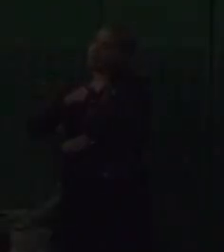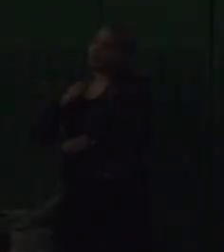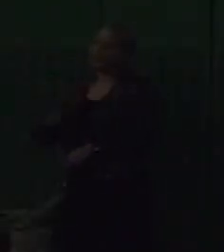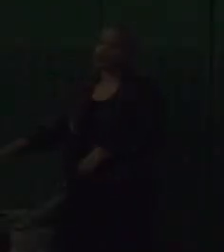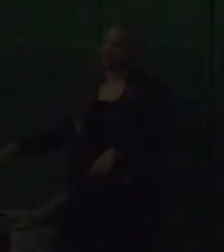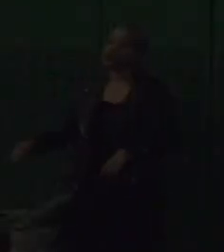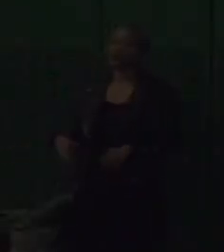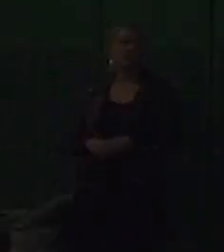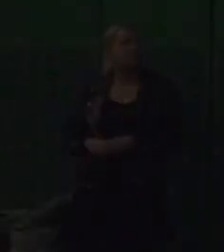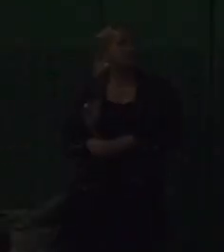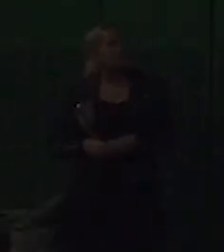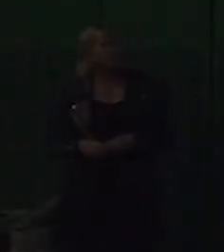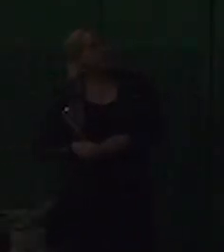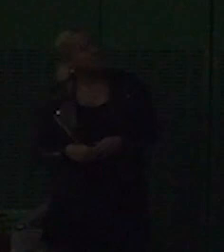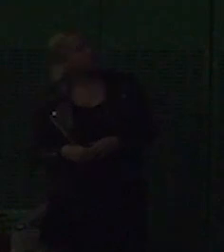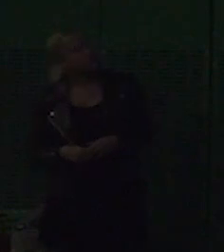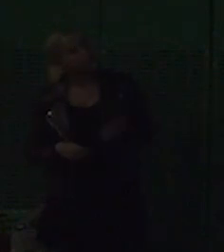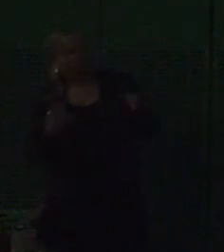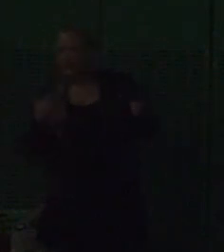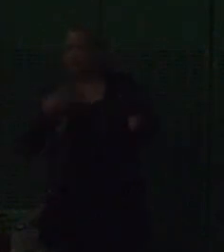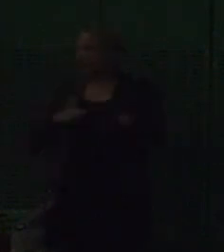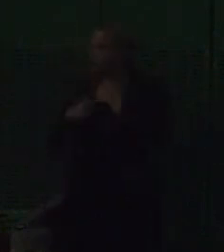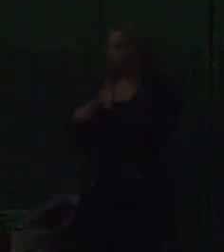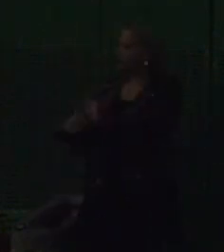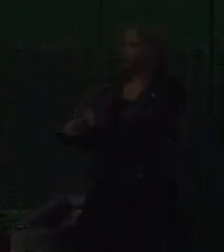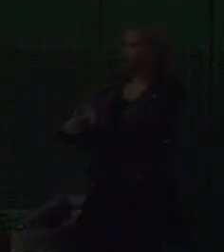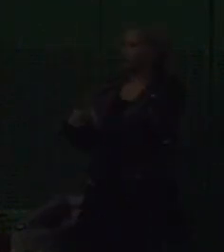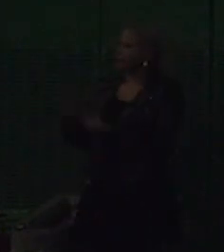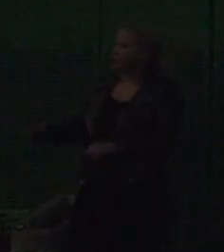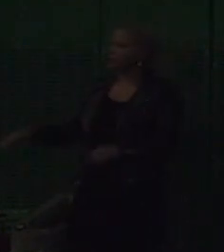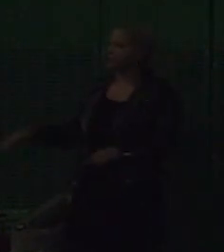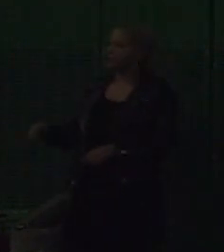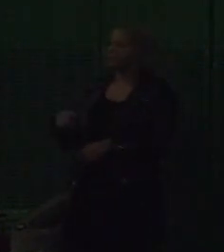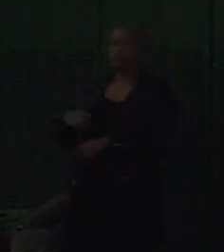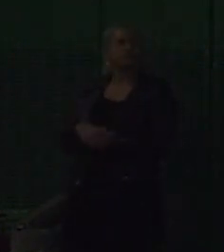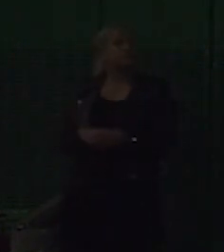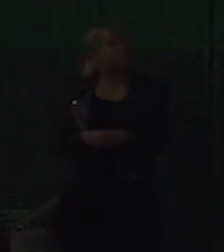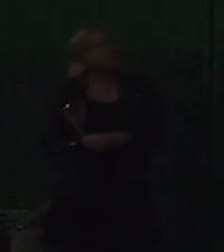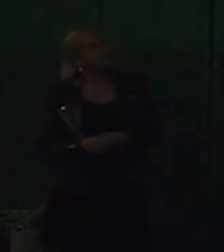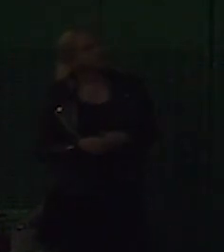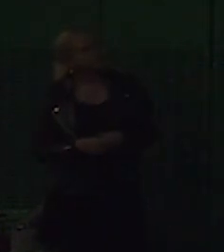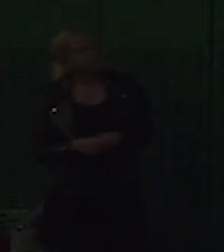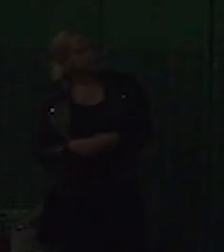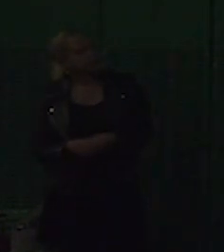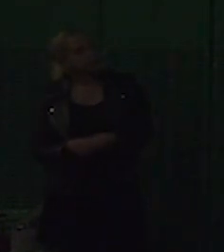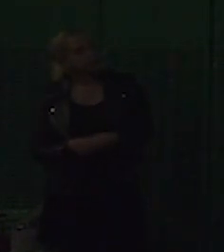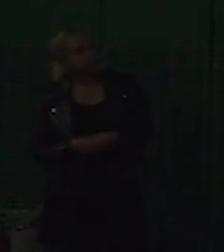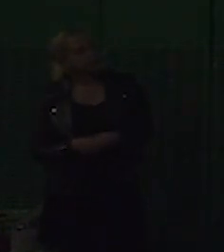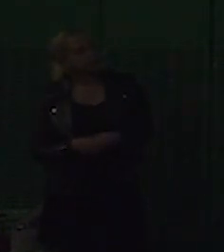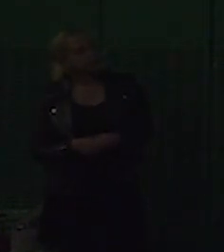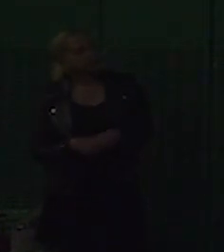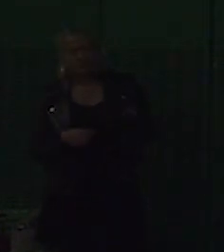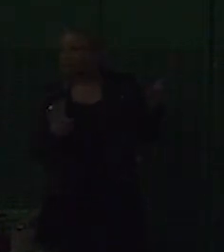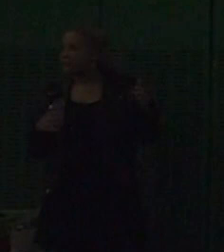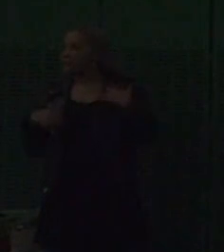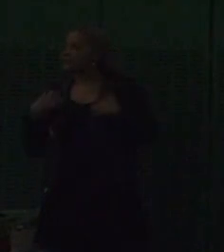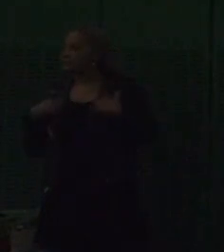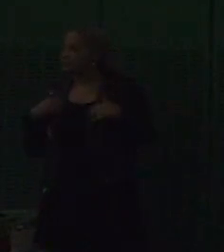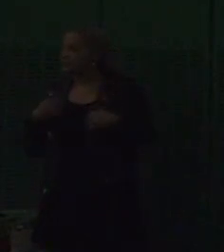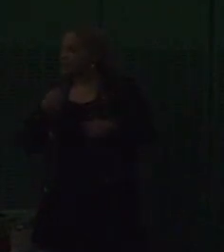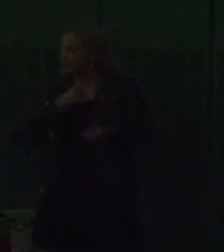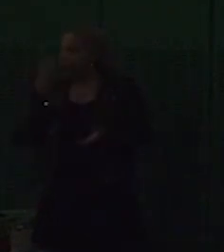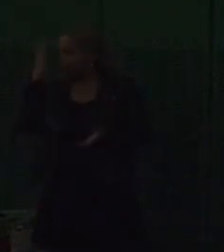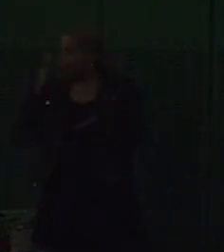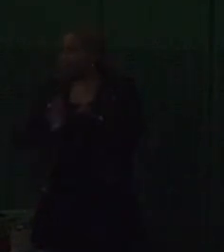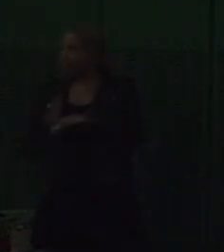that they could feel the fun of being in space. So for you young people, now's the time to wake up, because this is where the fun in space